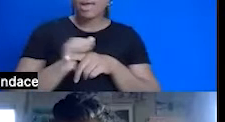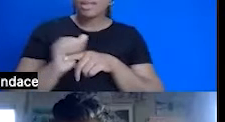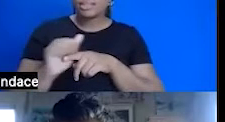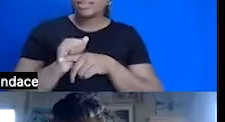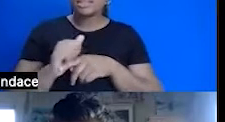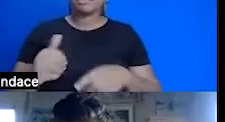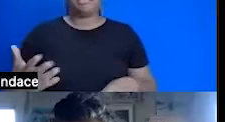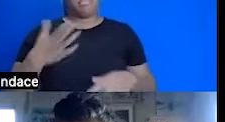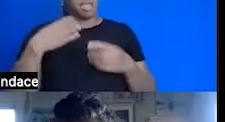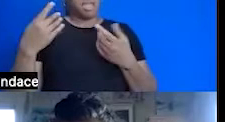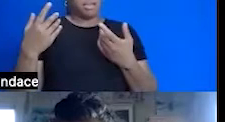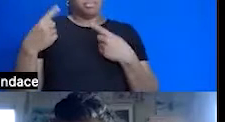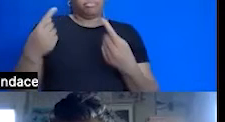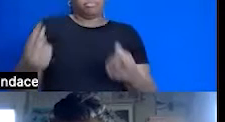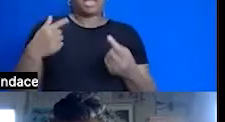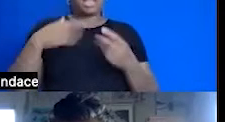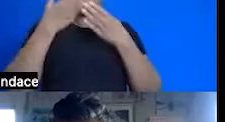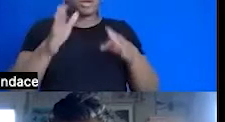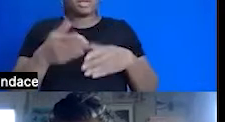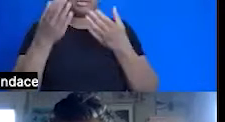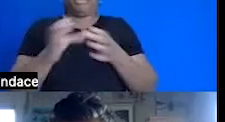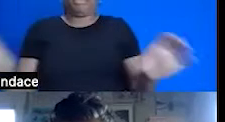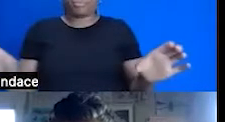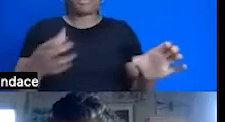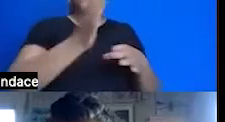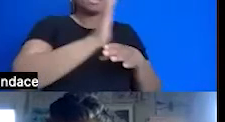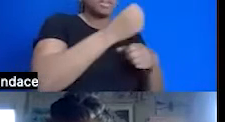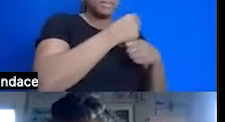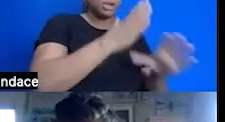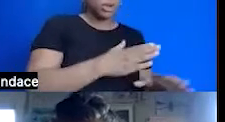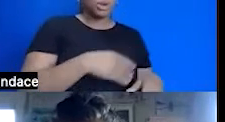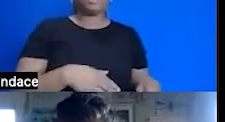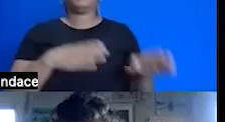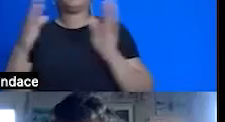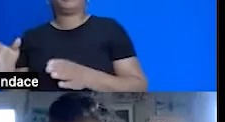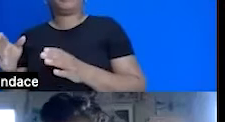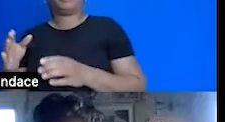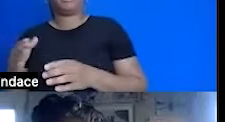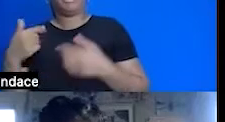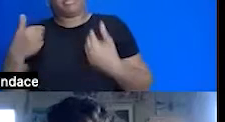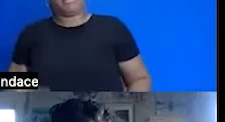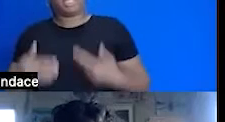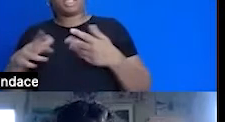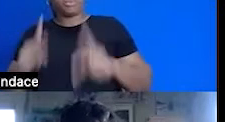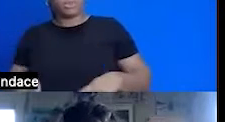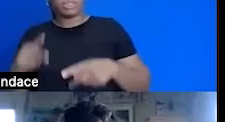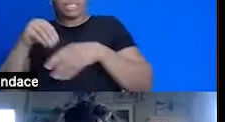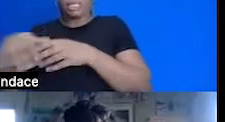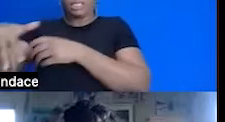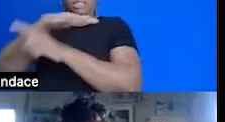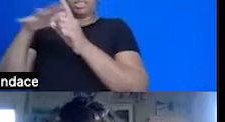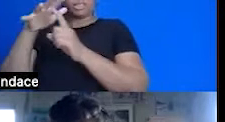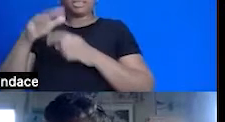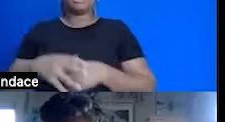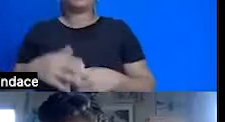my practice, I like to break it down in two sections. One is filmmaker and one as me as a person in the society. So